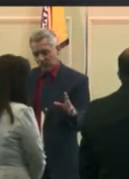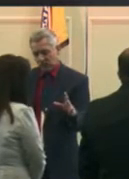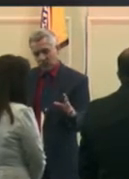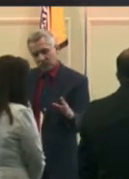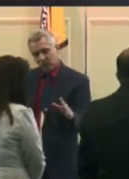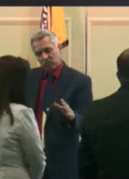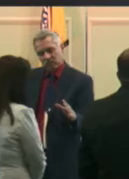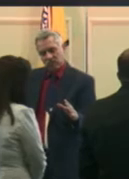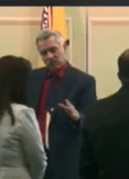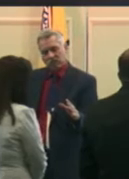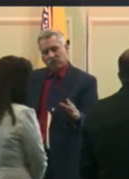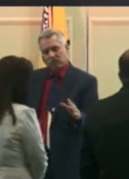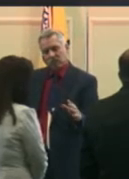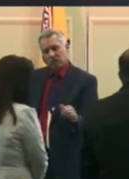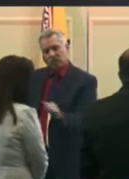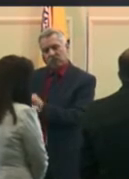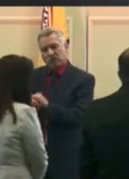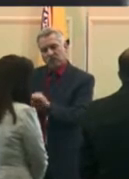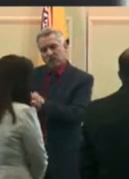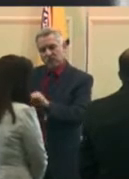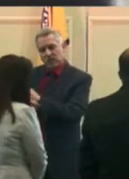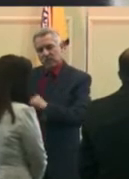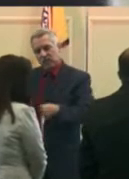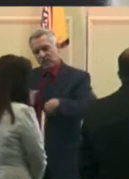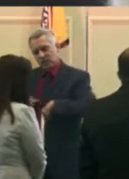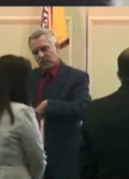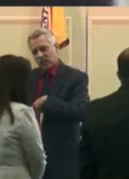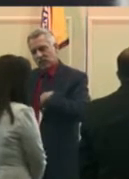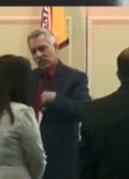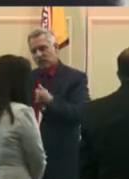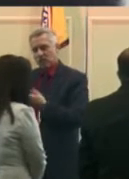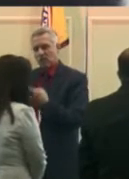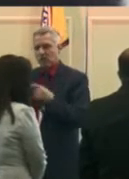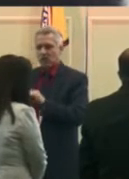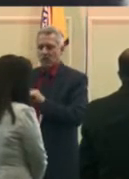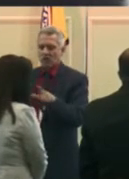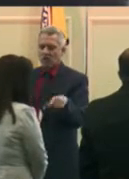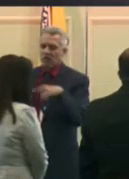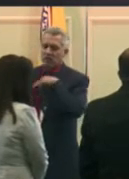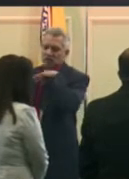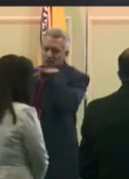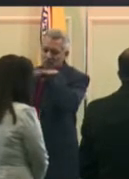sins and to cleanse us from all righteous unrighteousness.